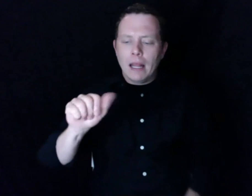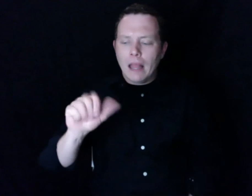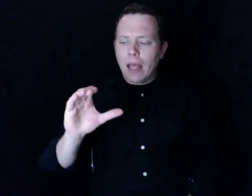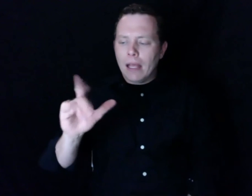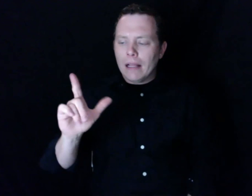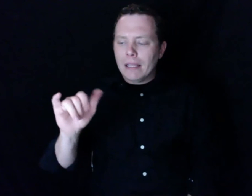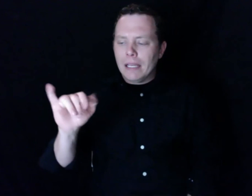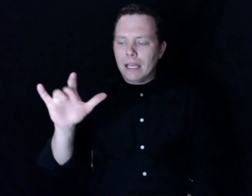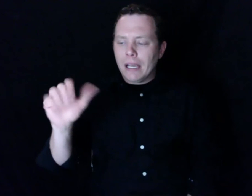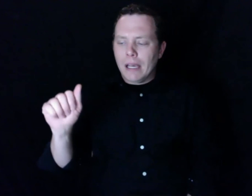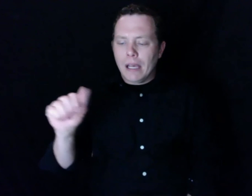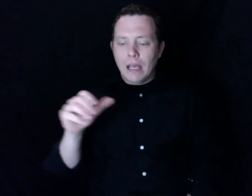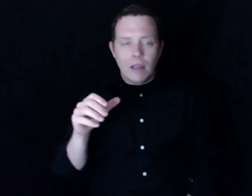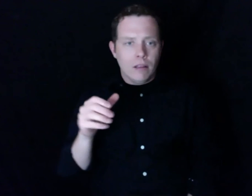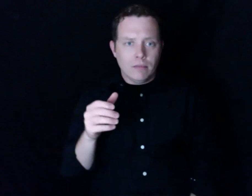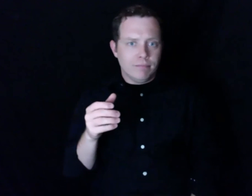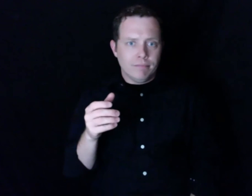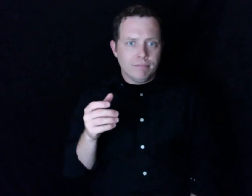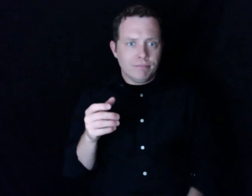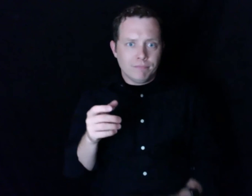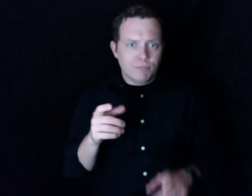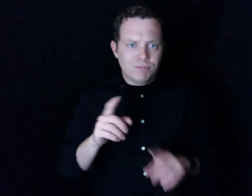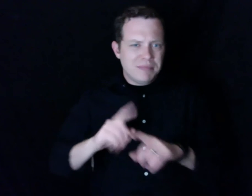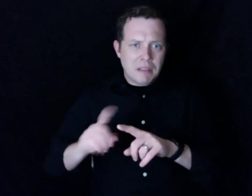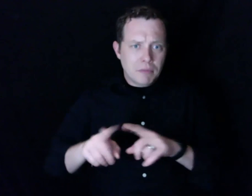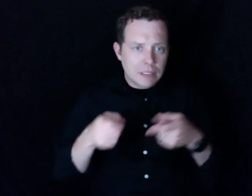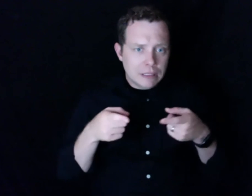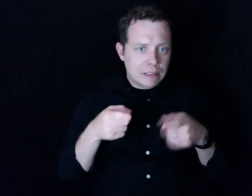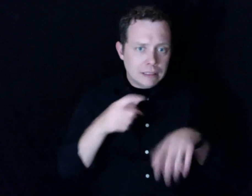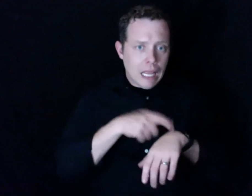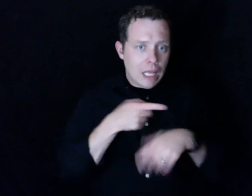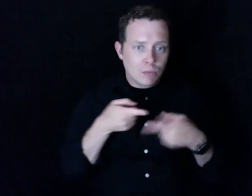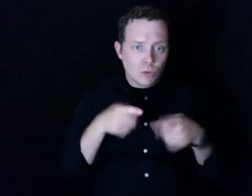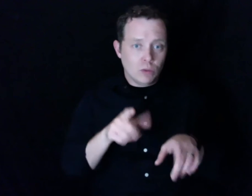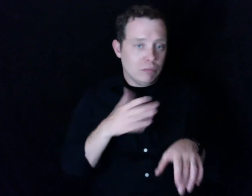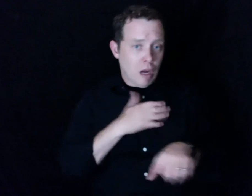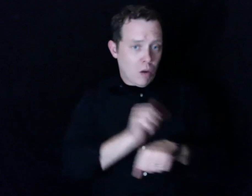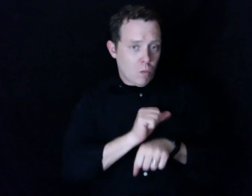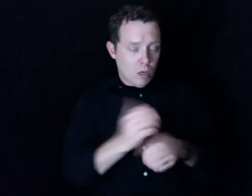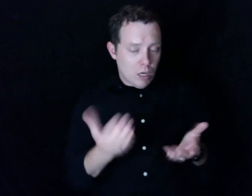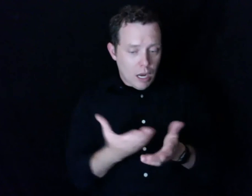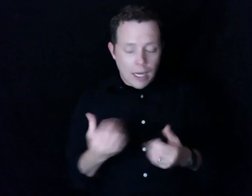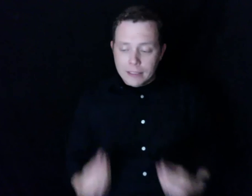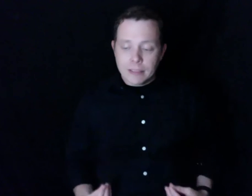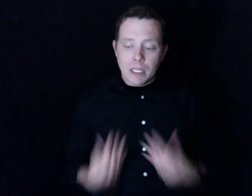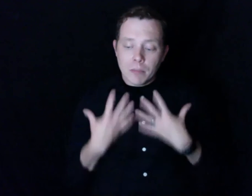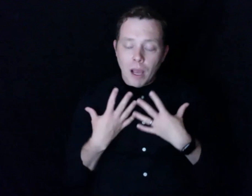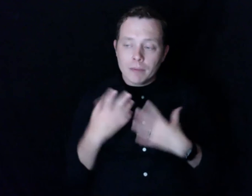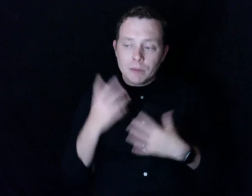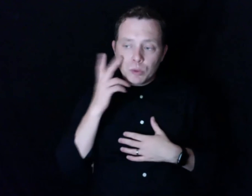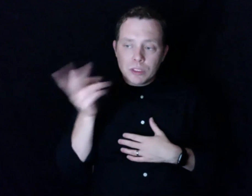just different aspects of my job. And it really is inspiring that you all are out